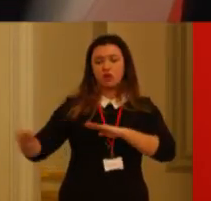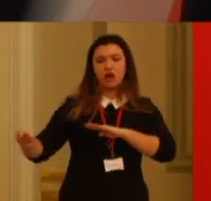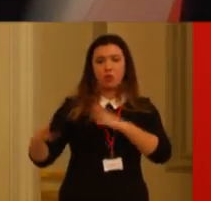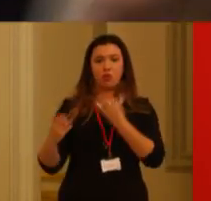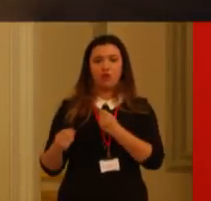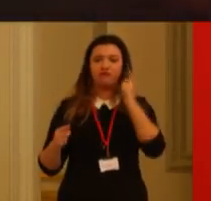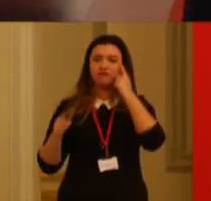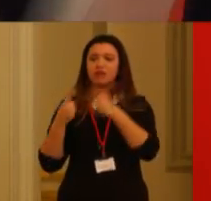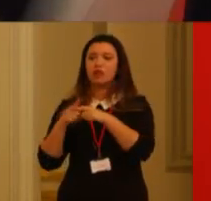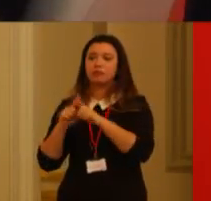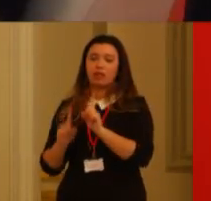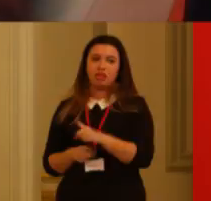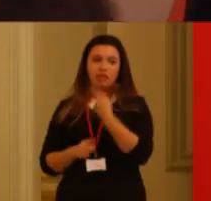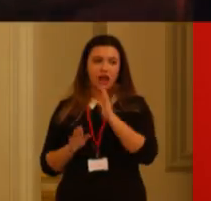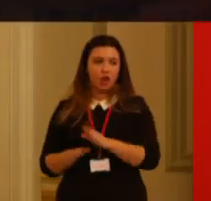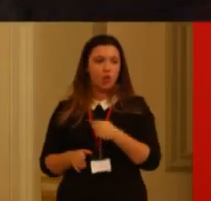dissenting view or dissenting